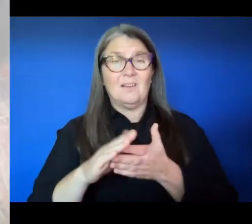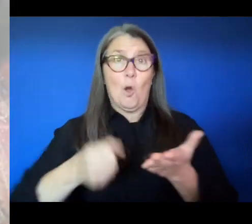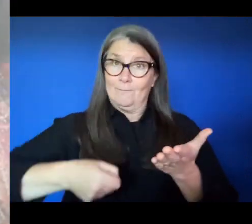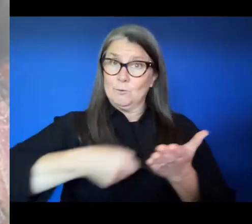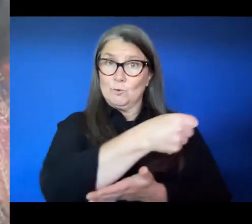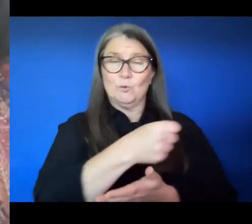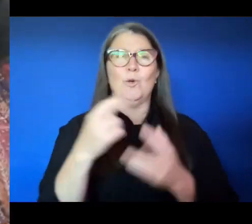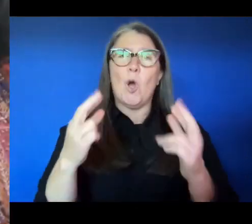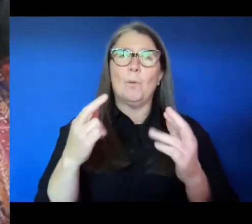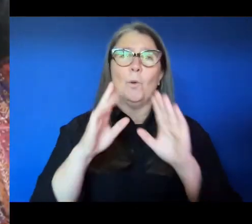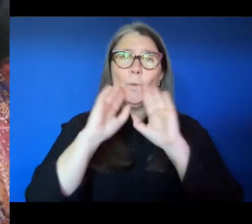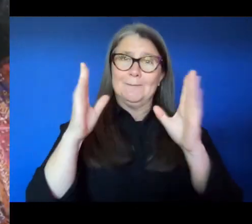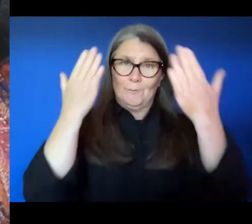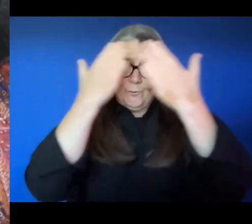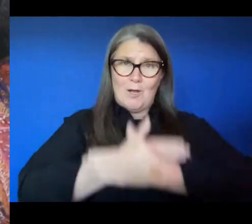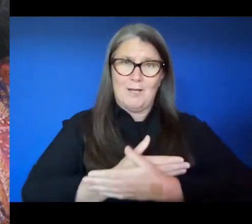Thanks.